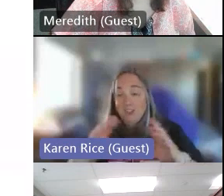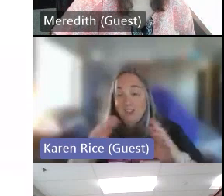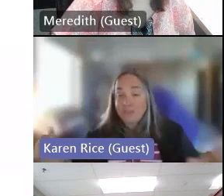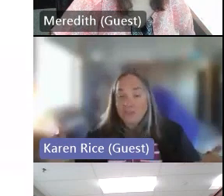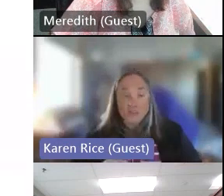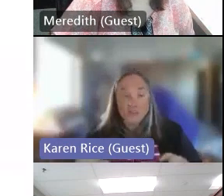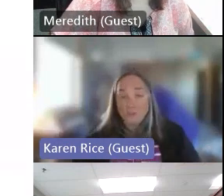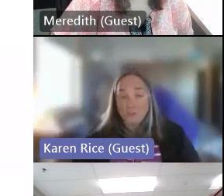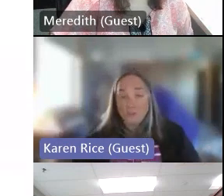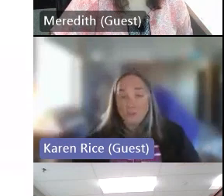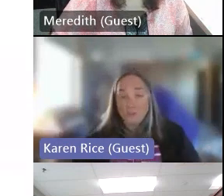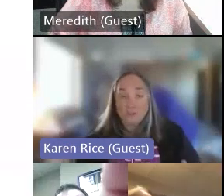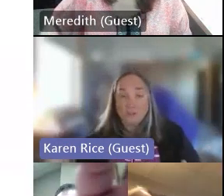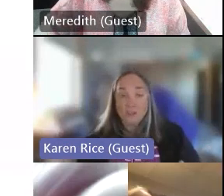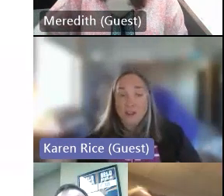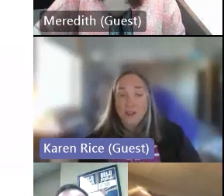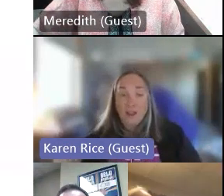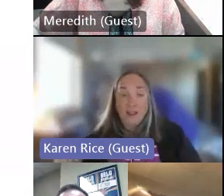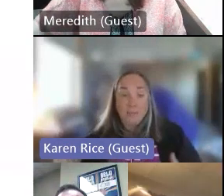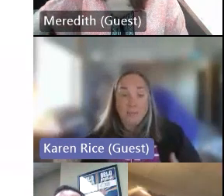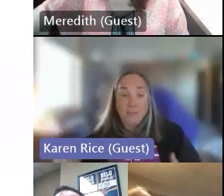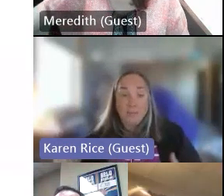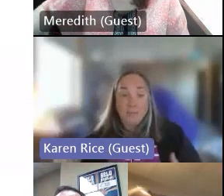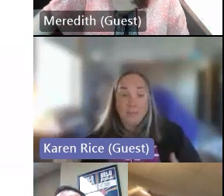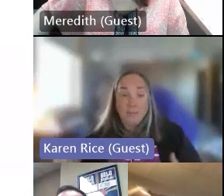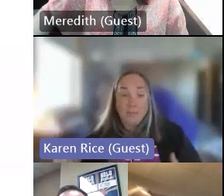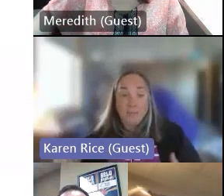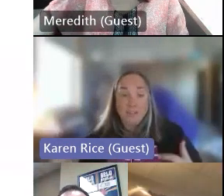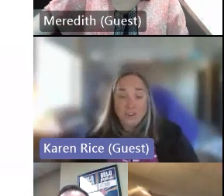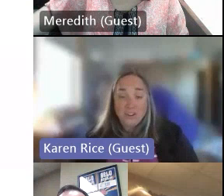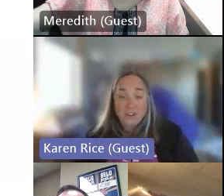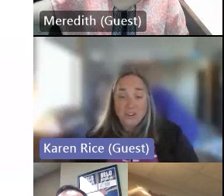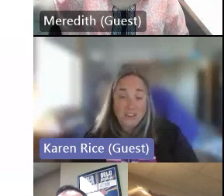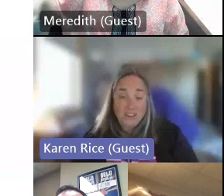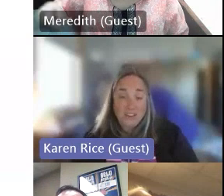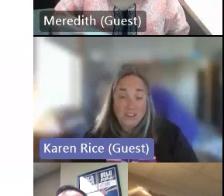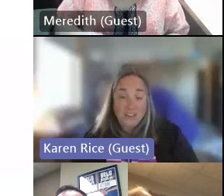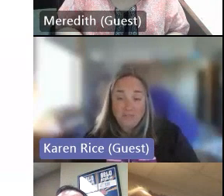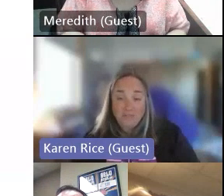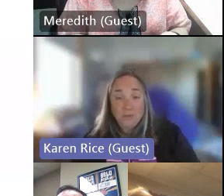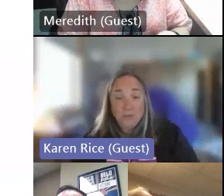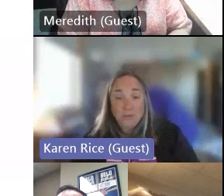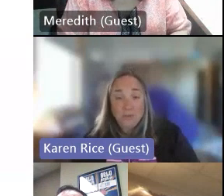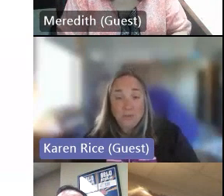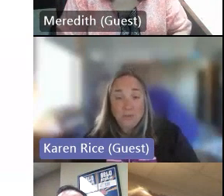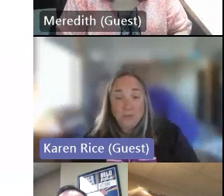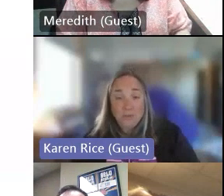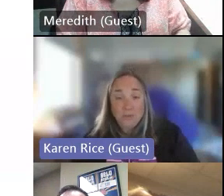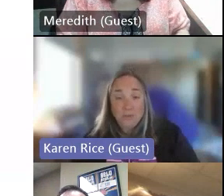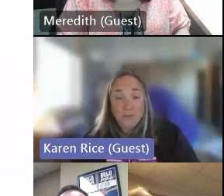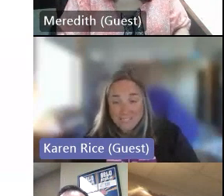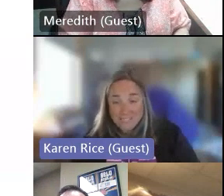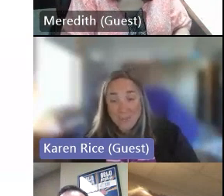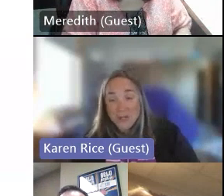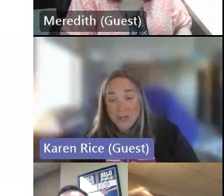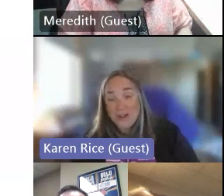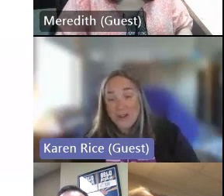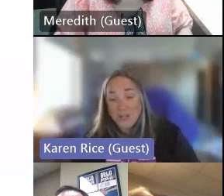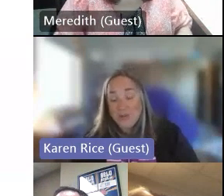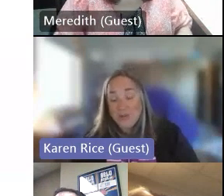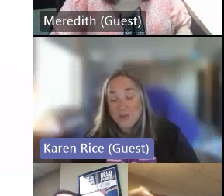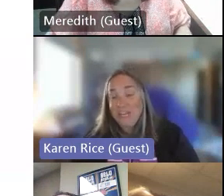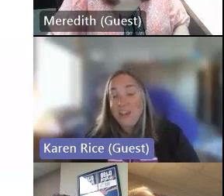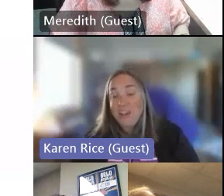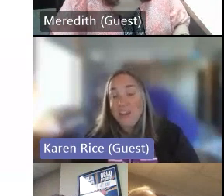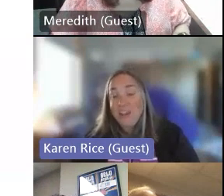living situation? Here's who to reach out to at school. And so they had an increase in identification from families who shared that they had seen these billboards